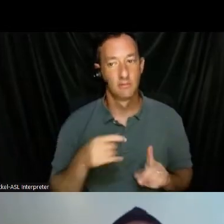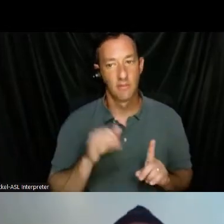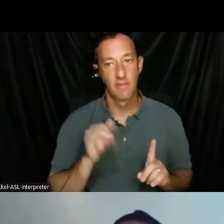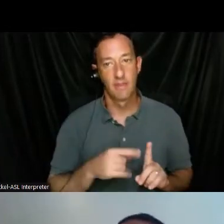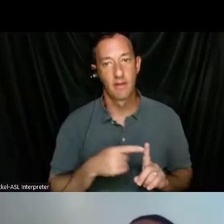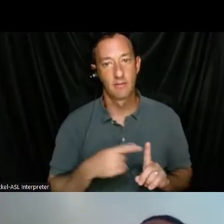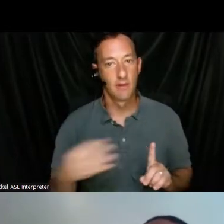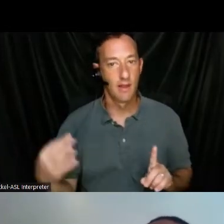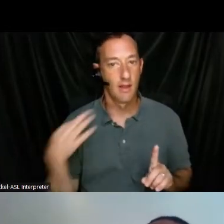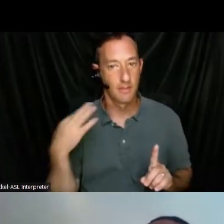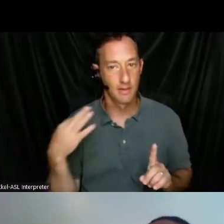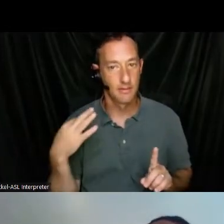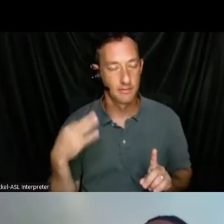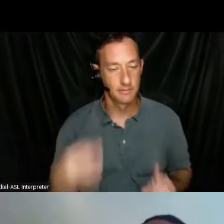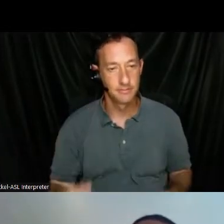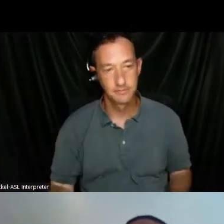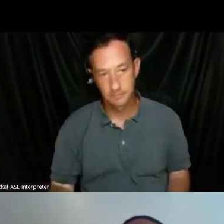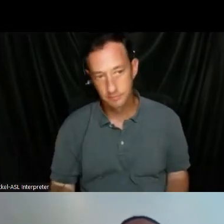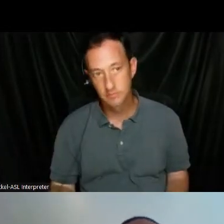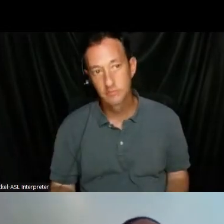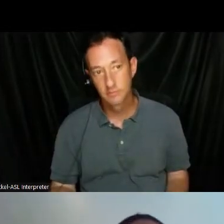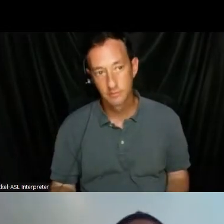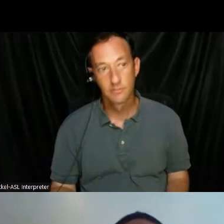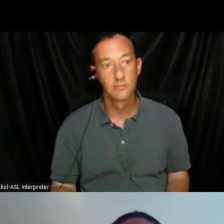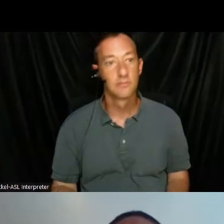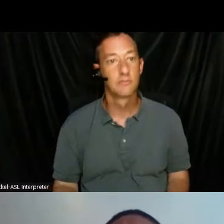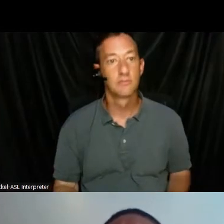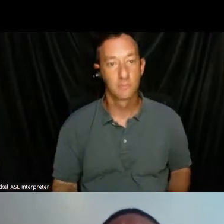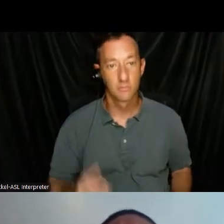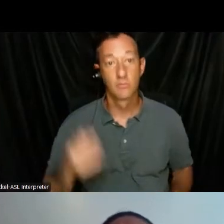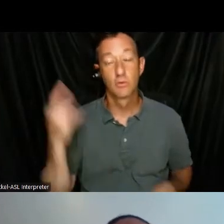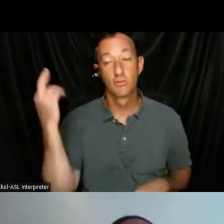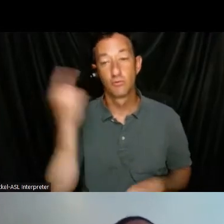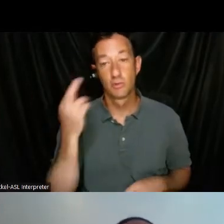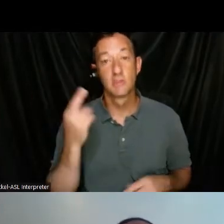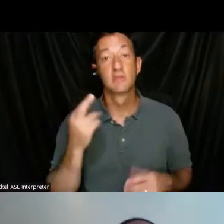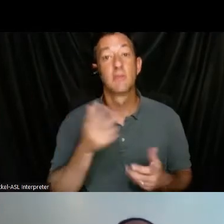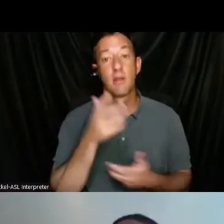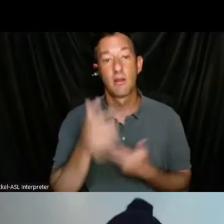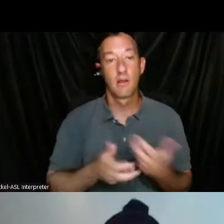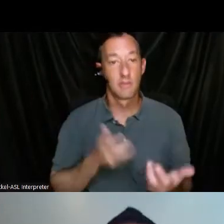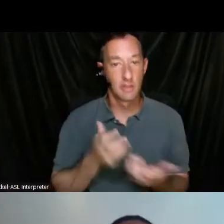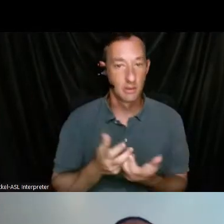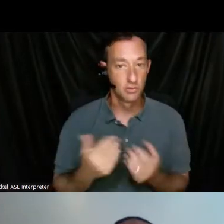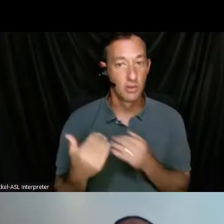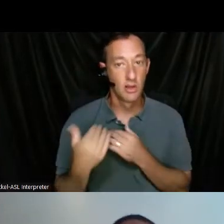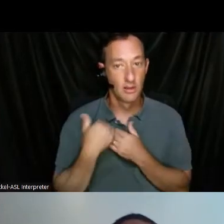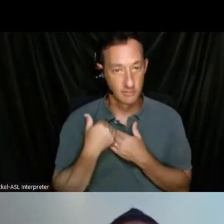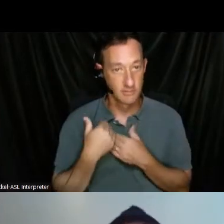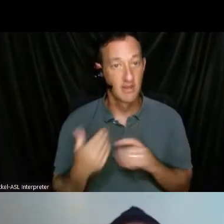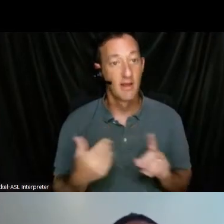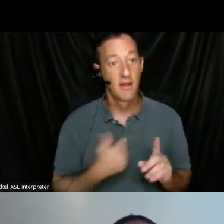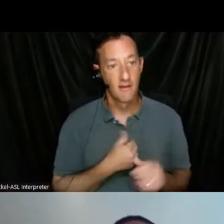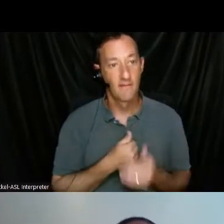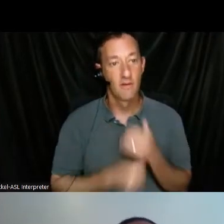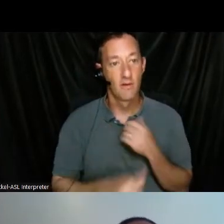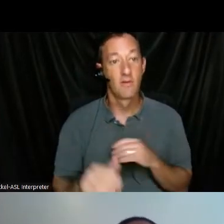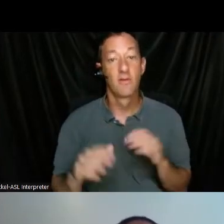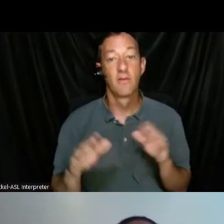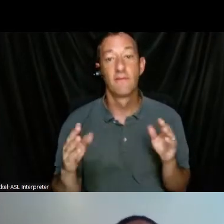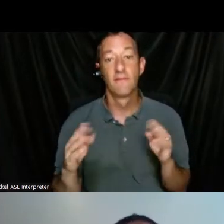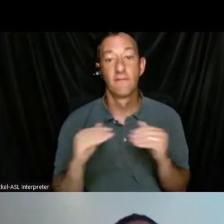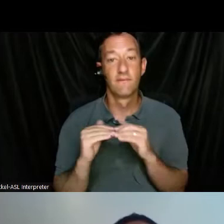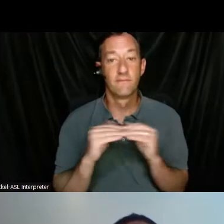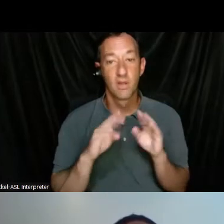applicant. So the reasonable accommodation obligation exists under the Fair Housing Act,